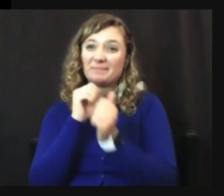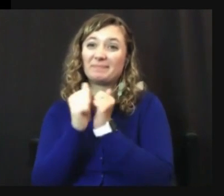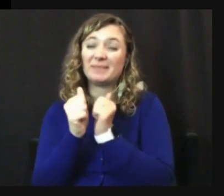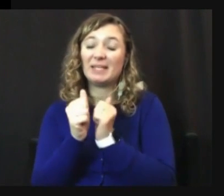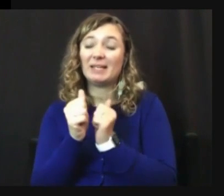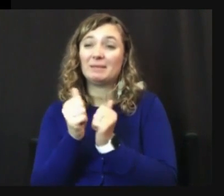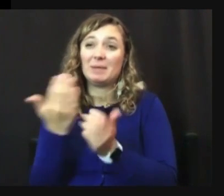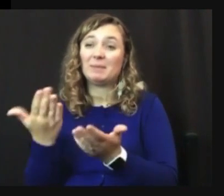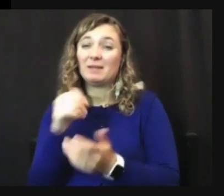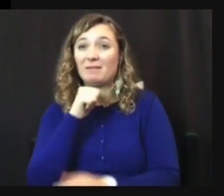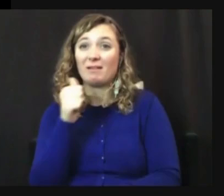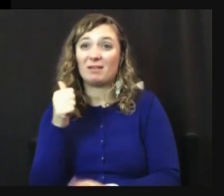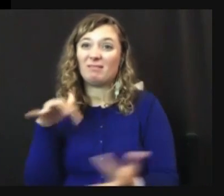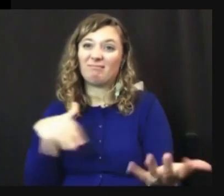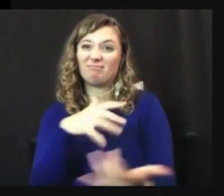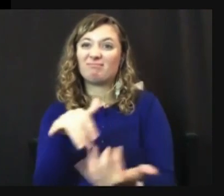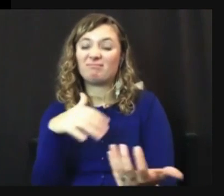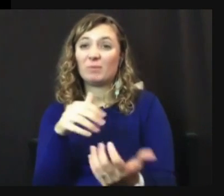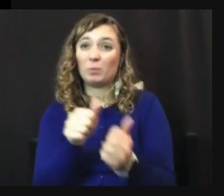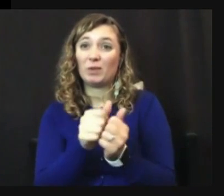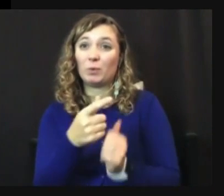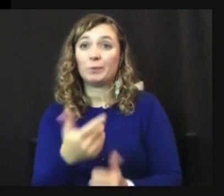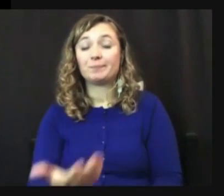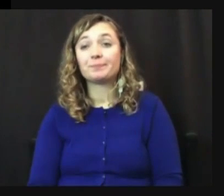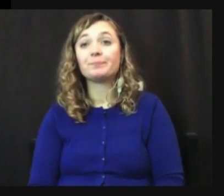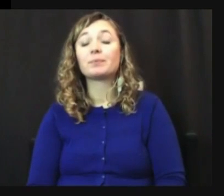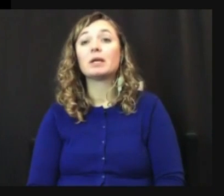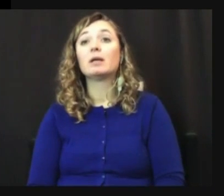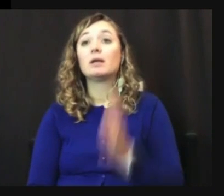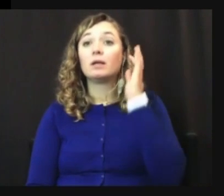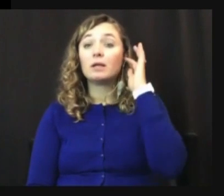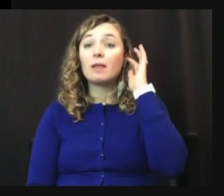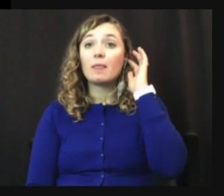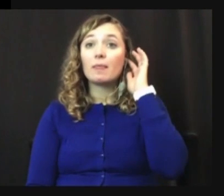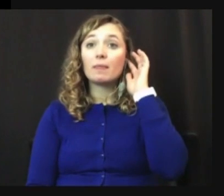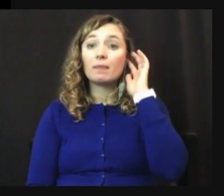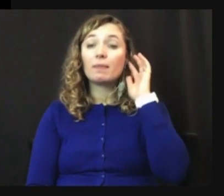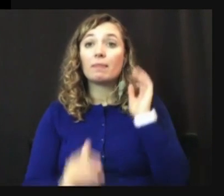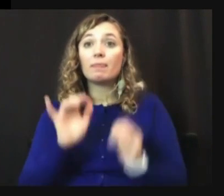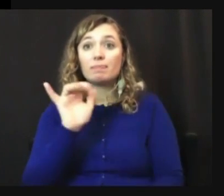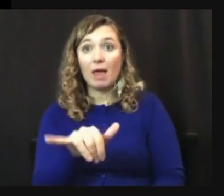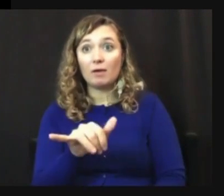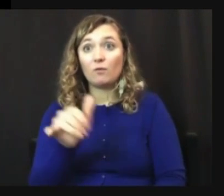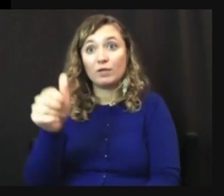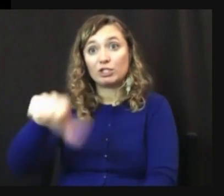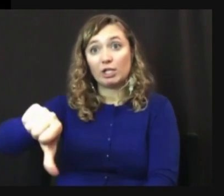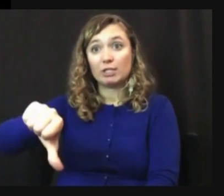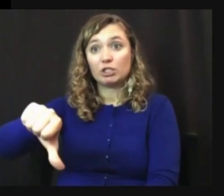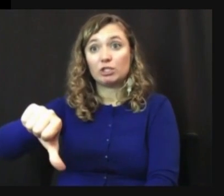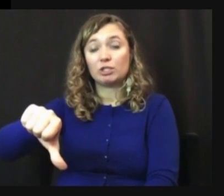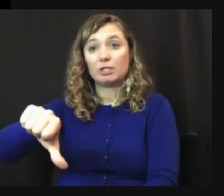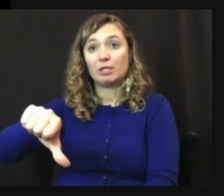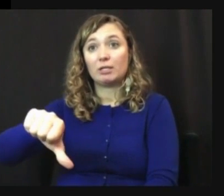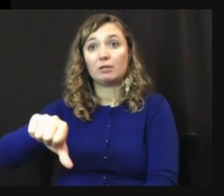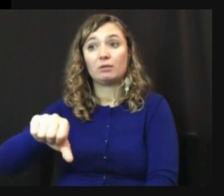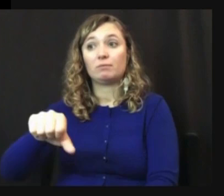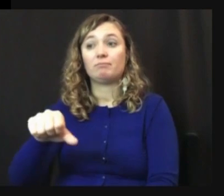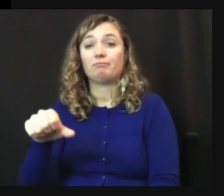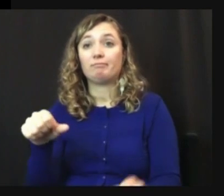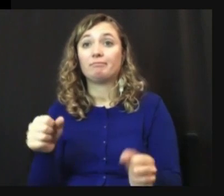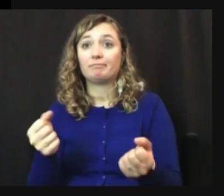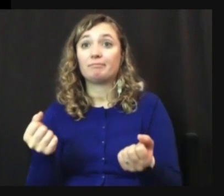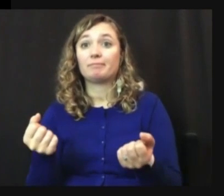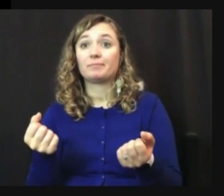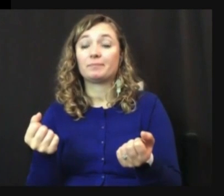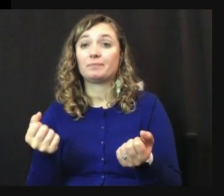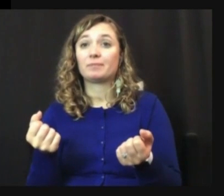you. At some point, that rejection gets to be enough that you don't